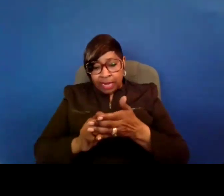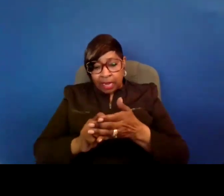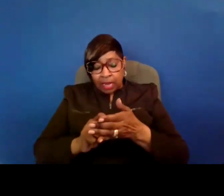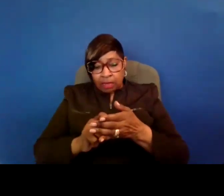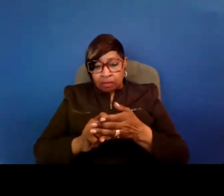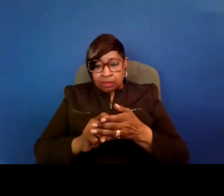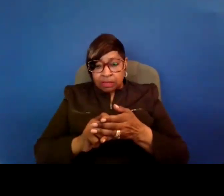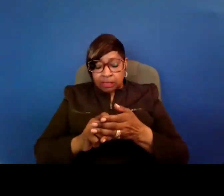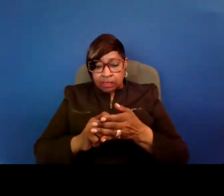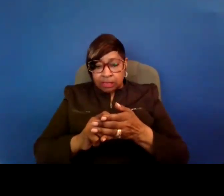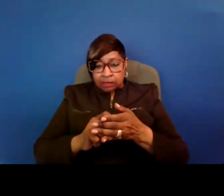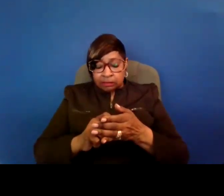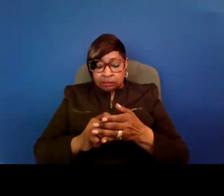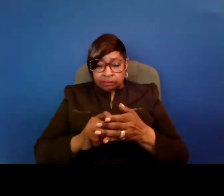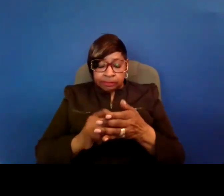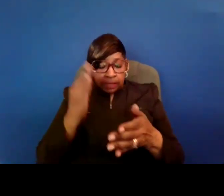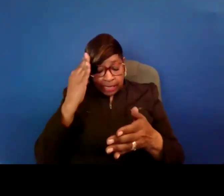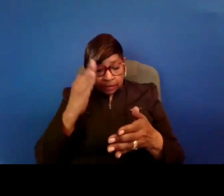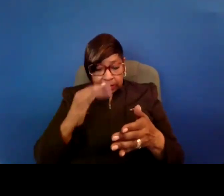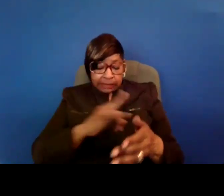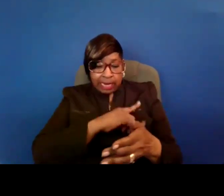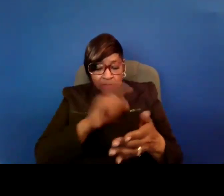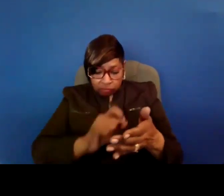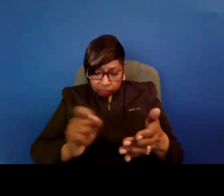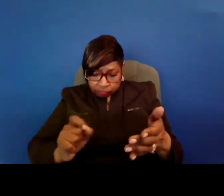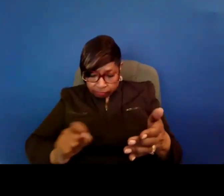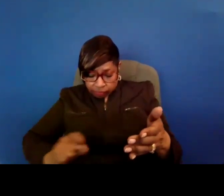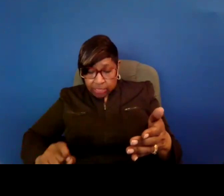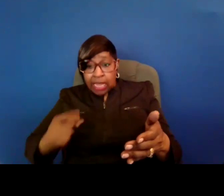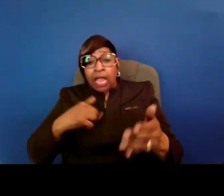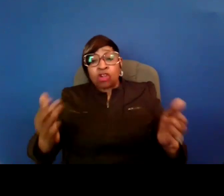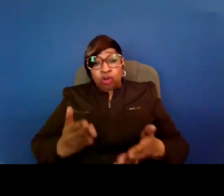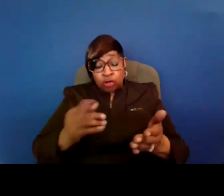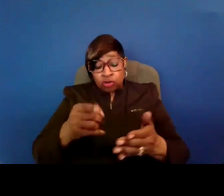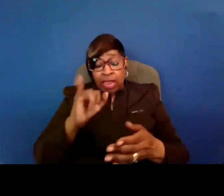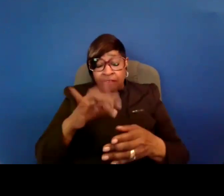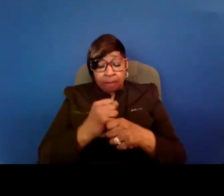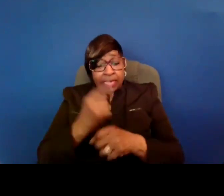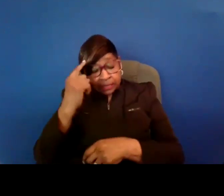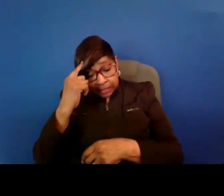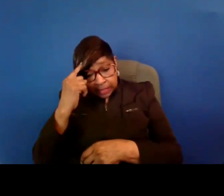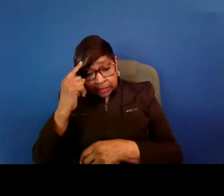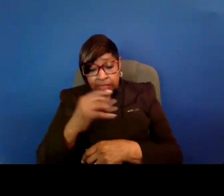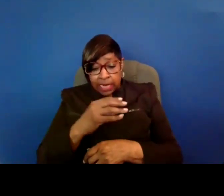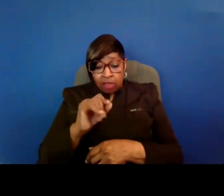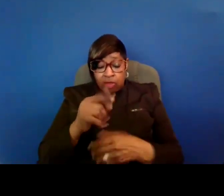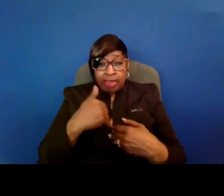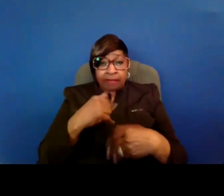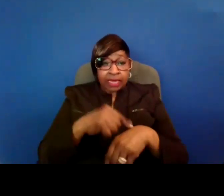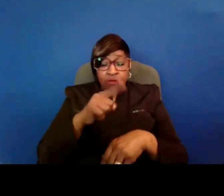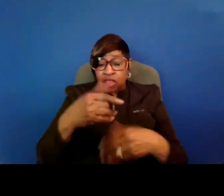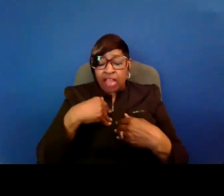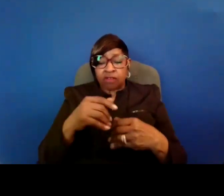conscious style. And I do encourage you, if it makes sense and you have it nearby, if you have an